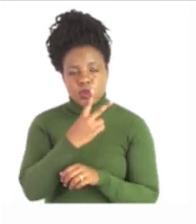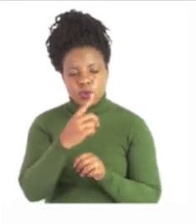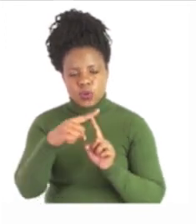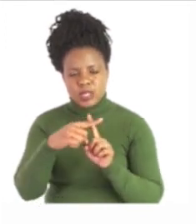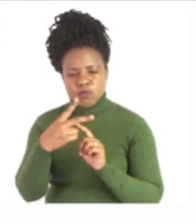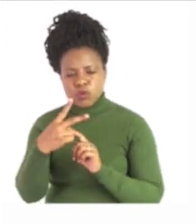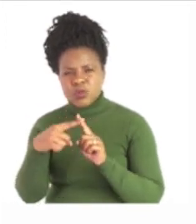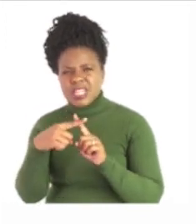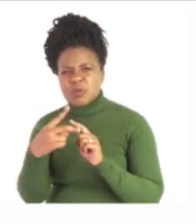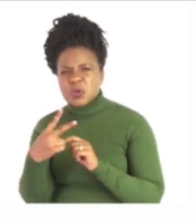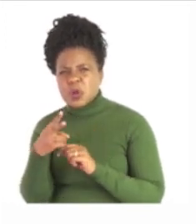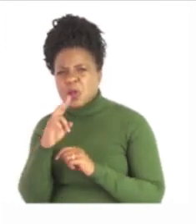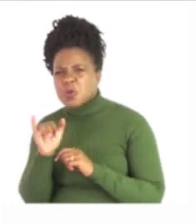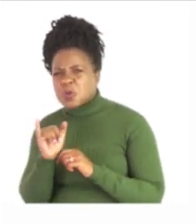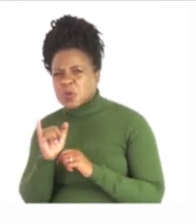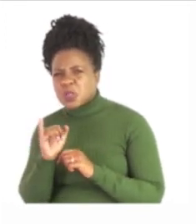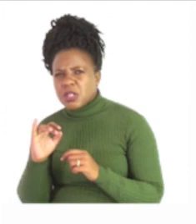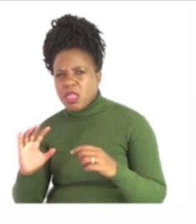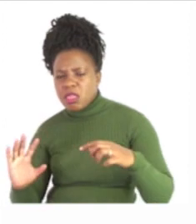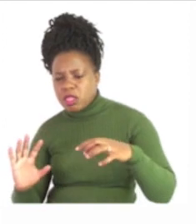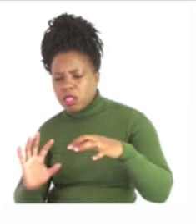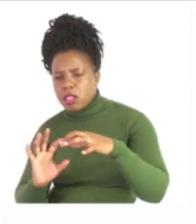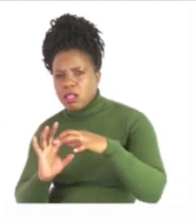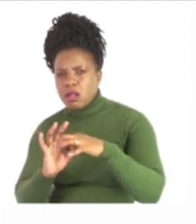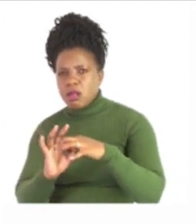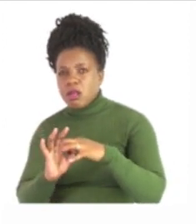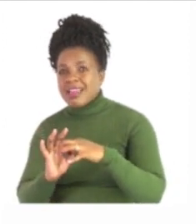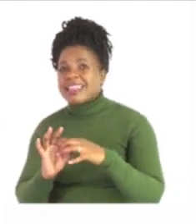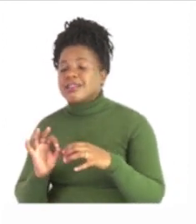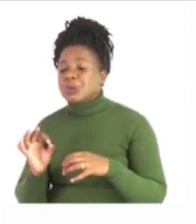2 times 2, what will be the